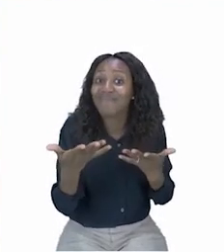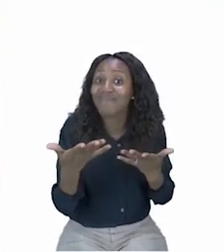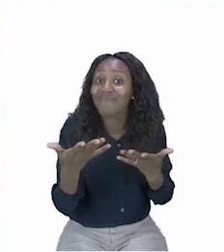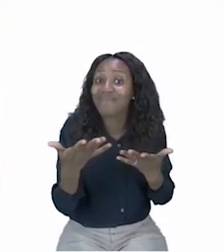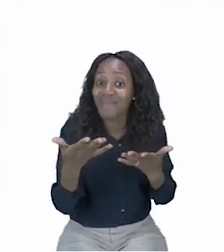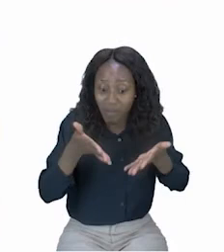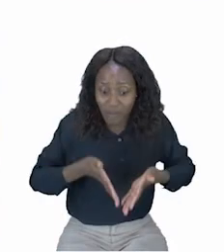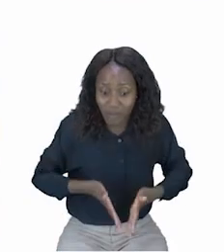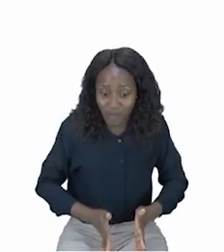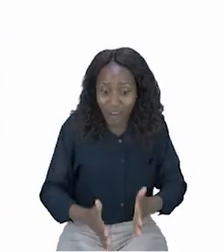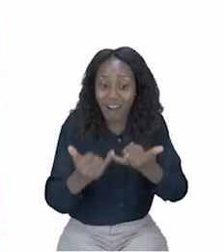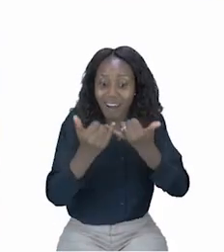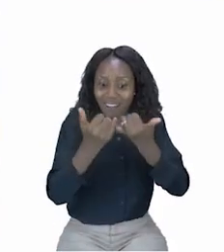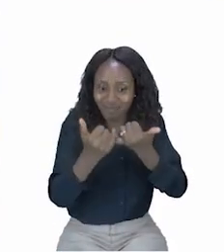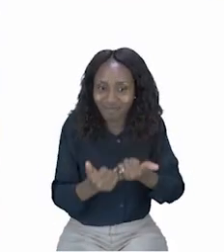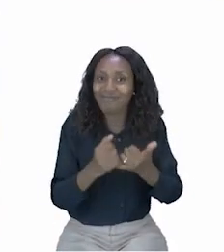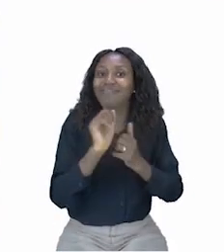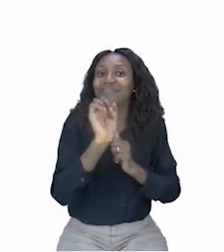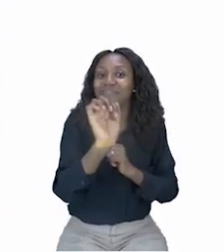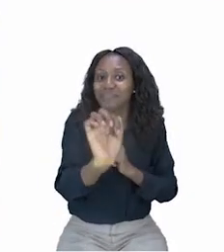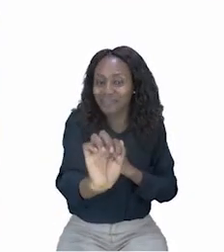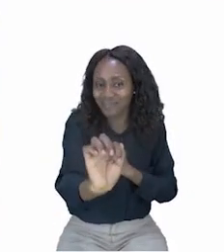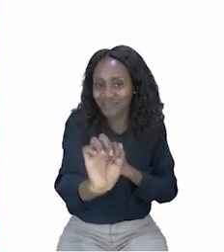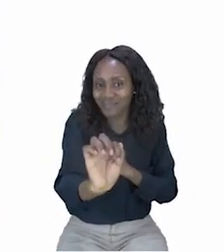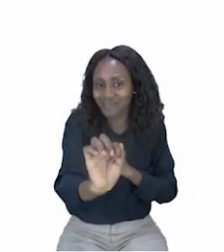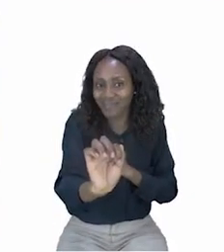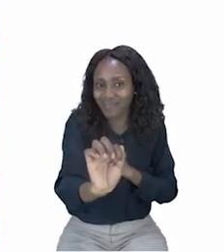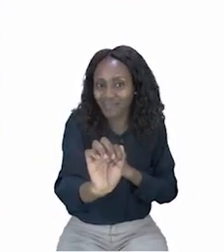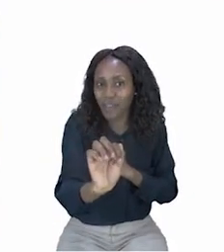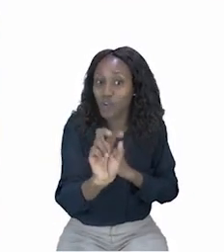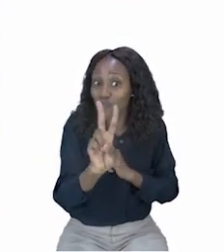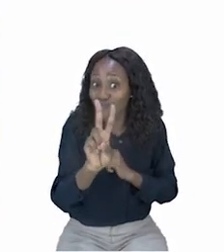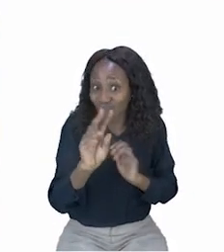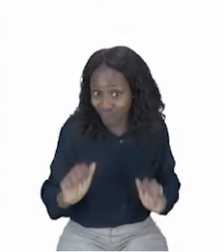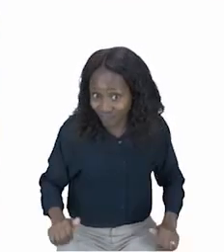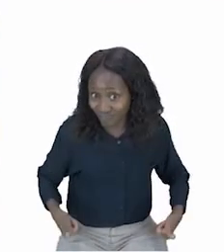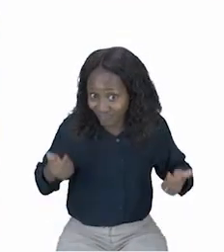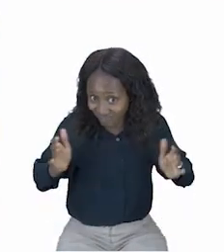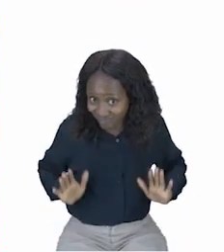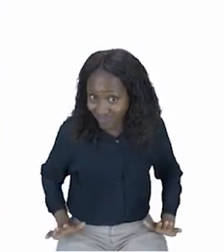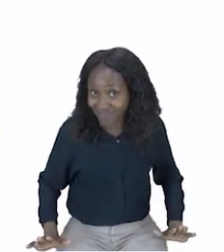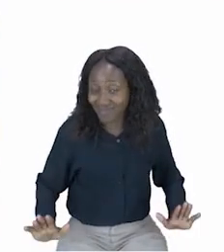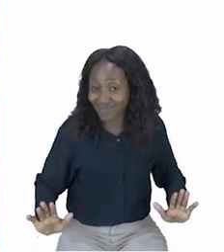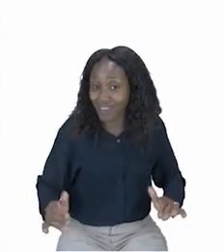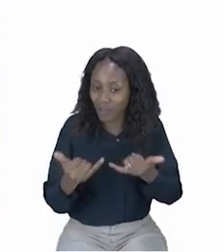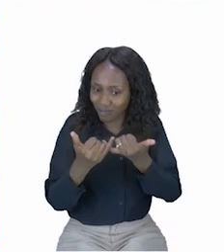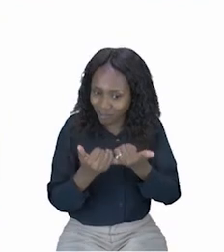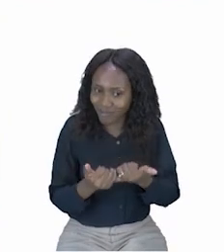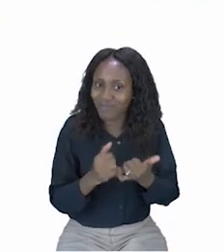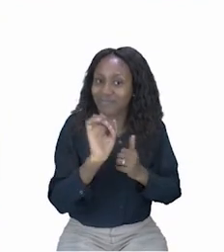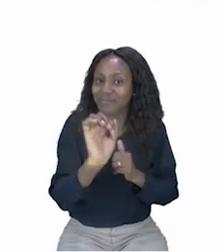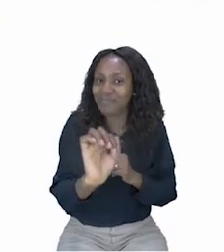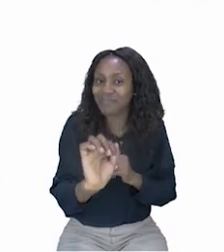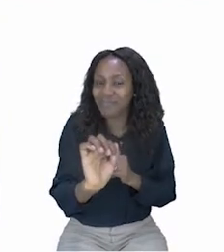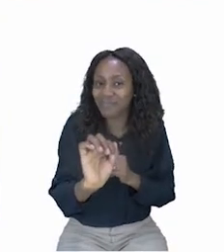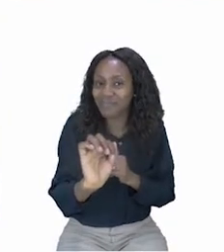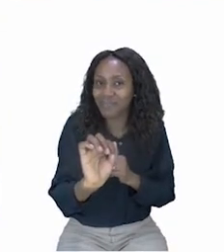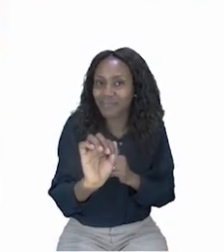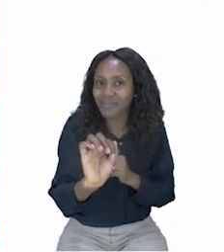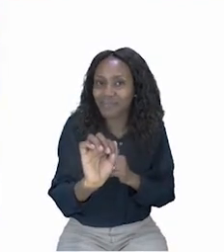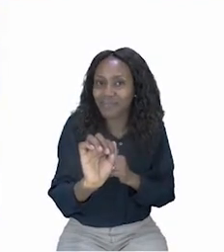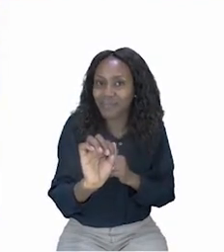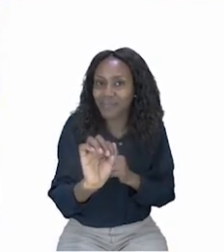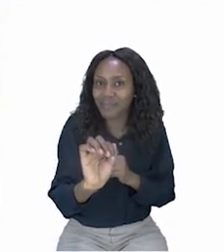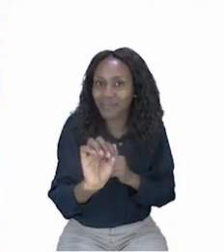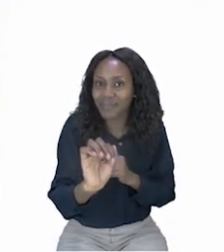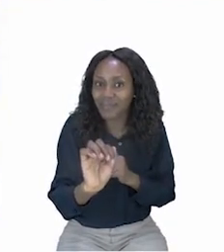your cousins. The two of them have your cousins. This is why it